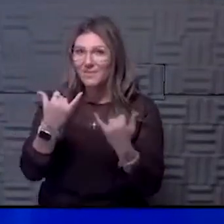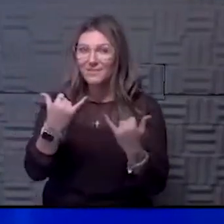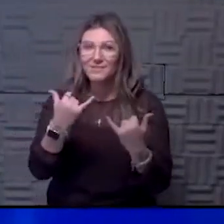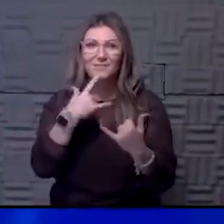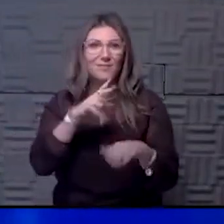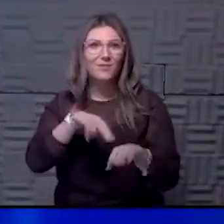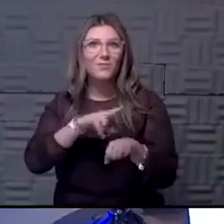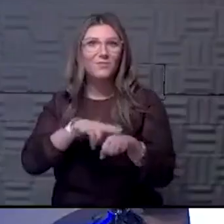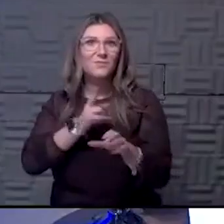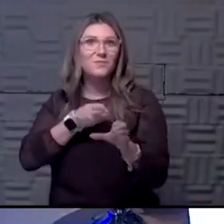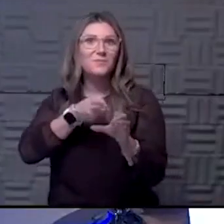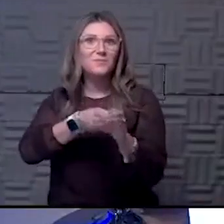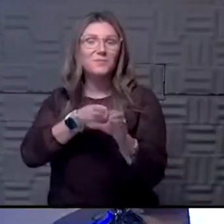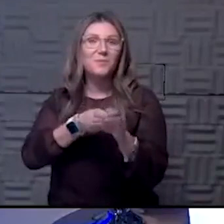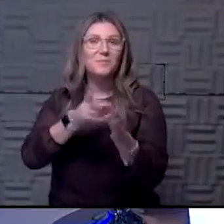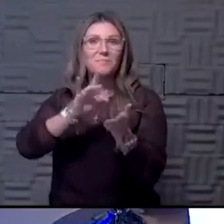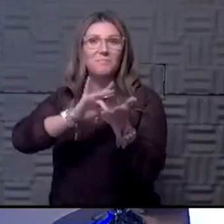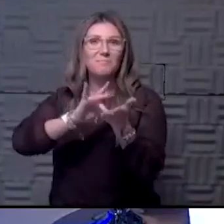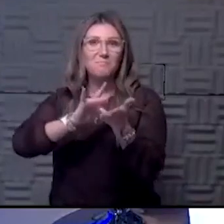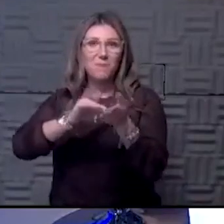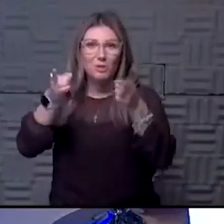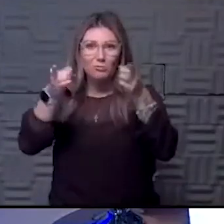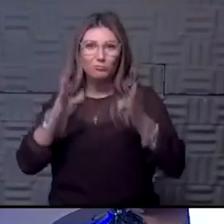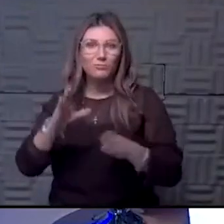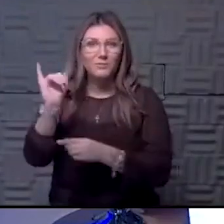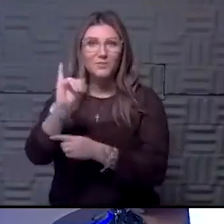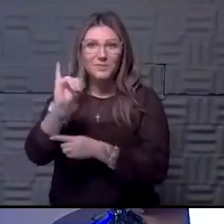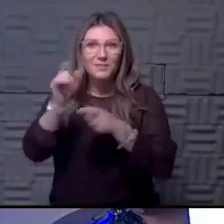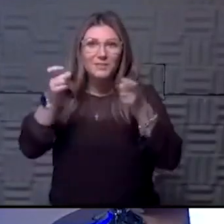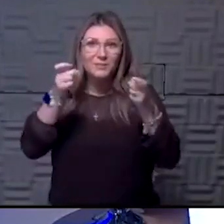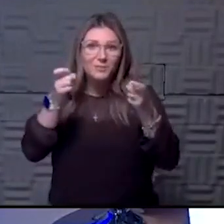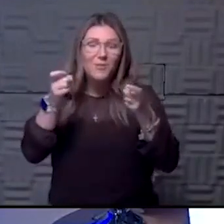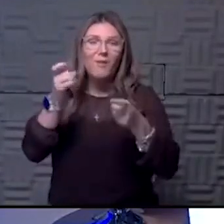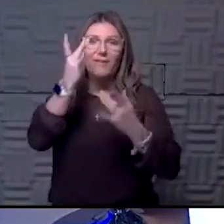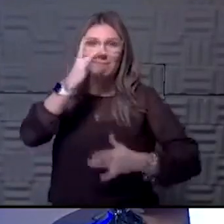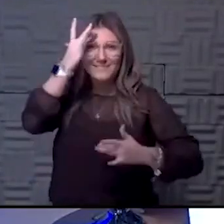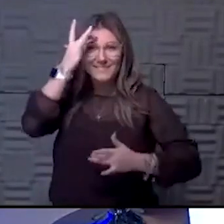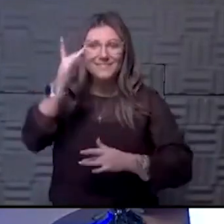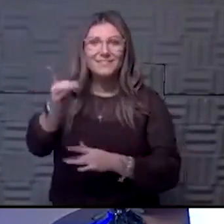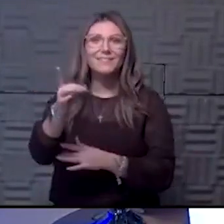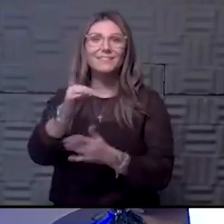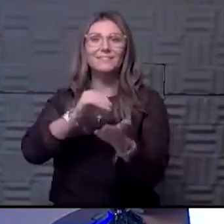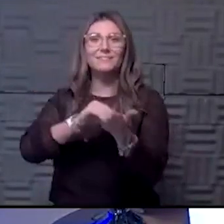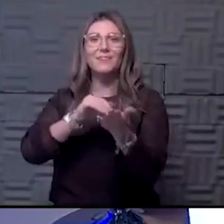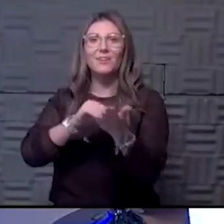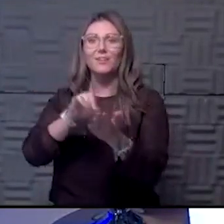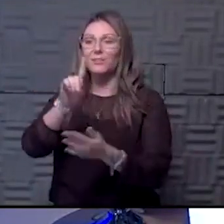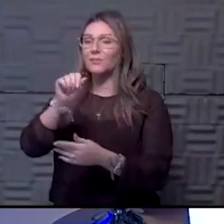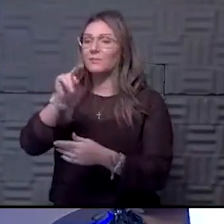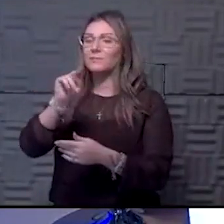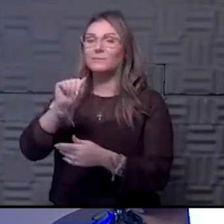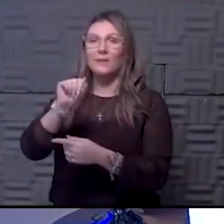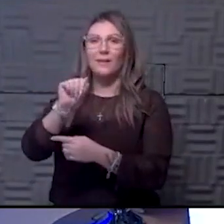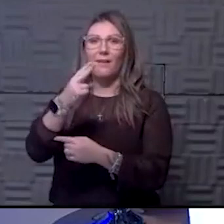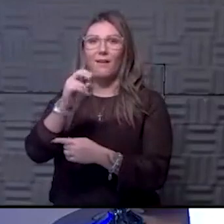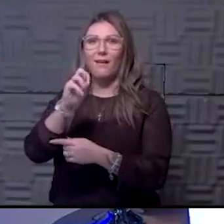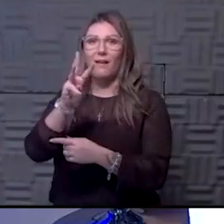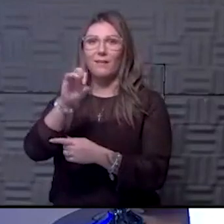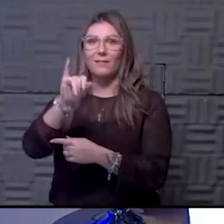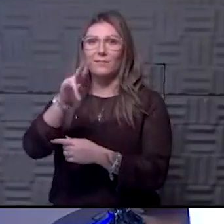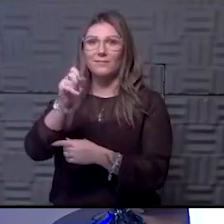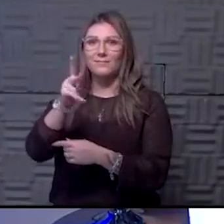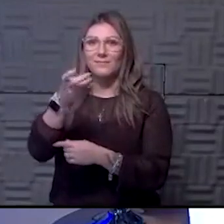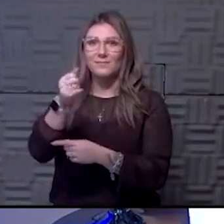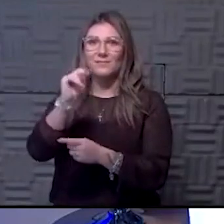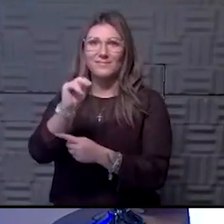course, I am joined by the Medical Director of Infection Control and Infectious Disease, Dr. Dana Hawkinson, our outstanding physician, and Doc